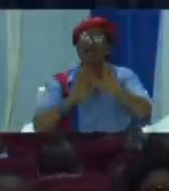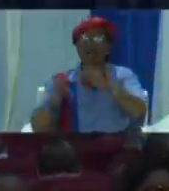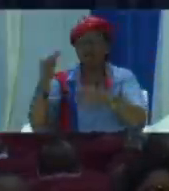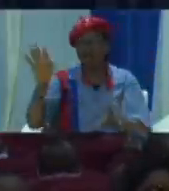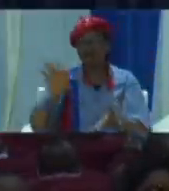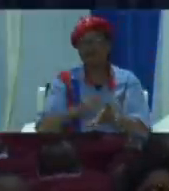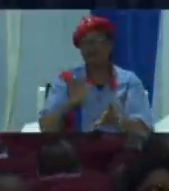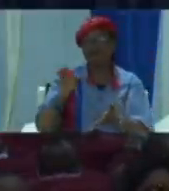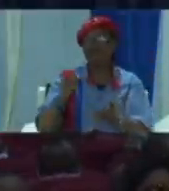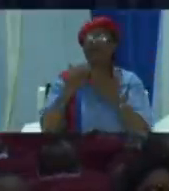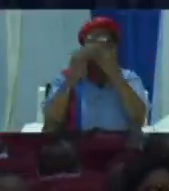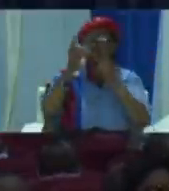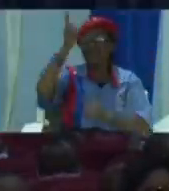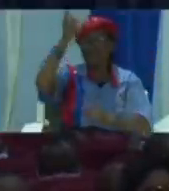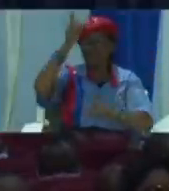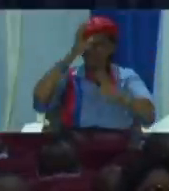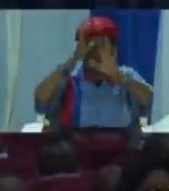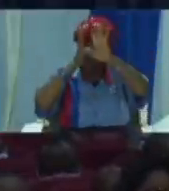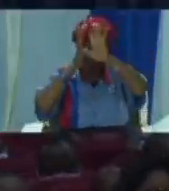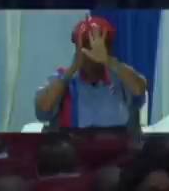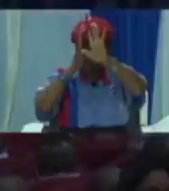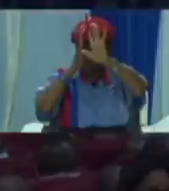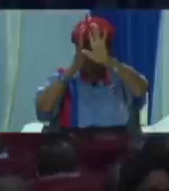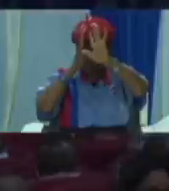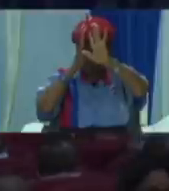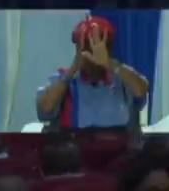thank you, Father.